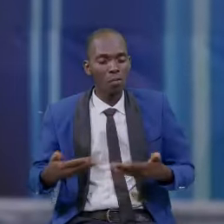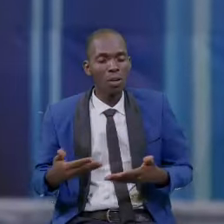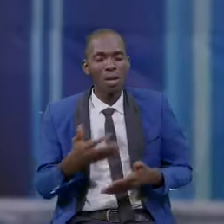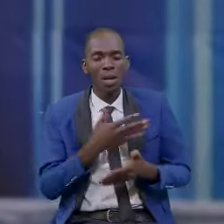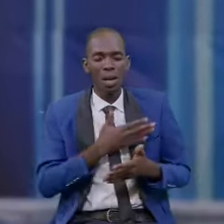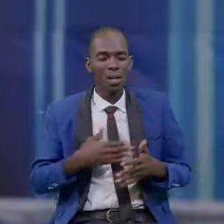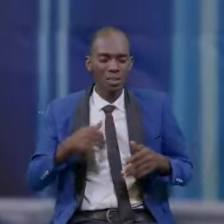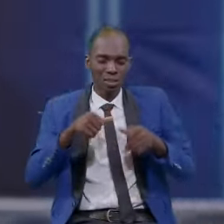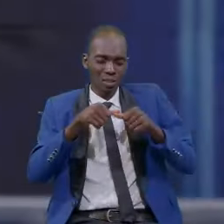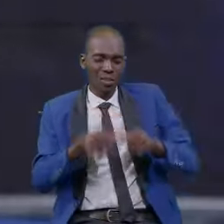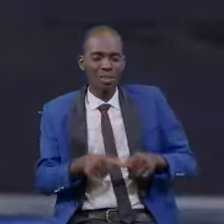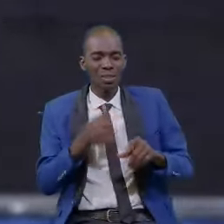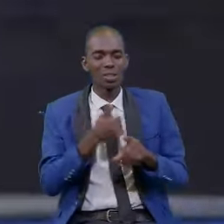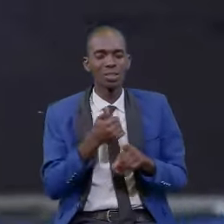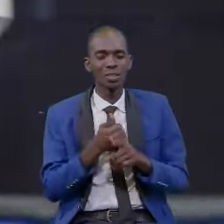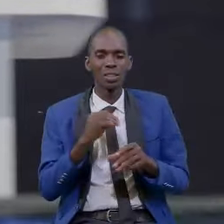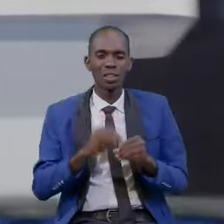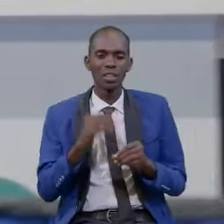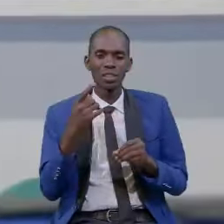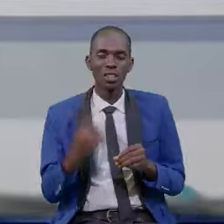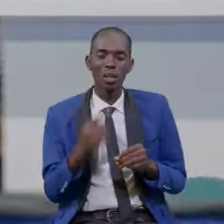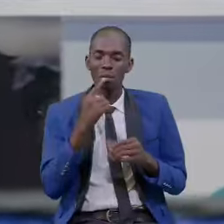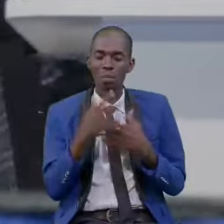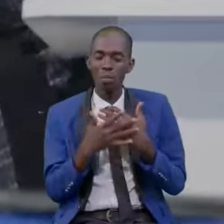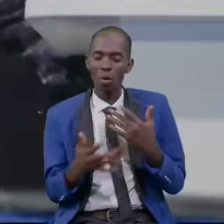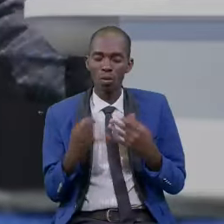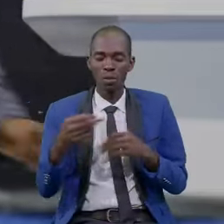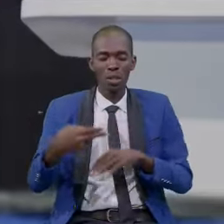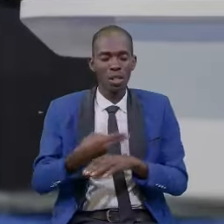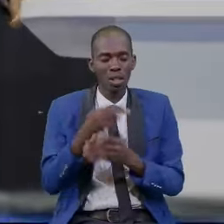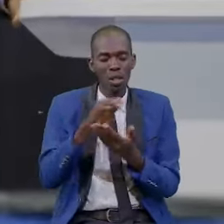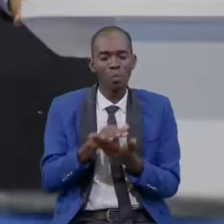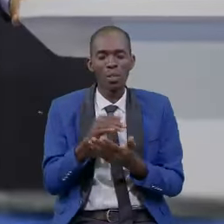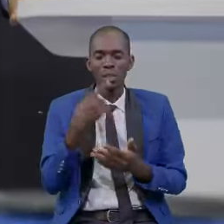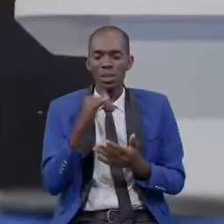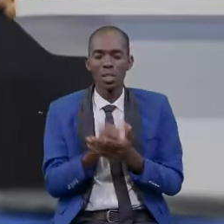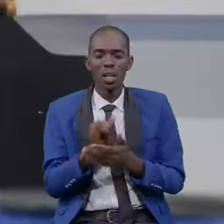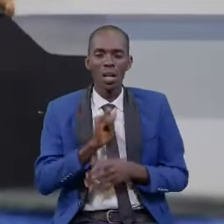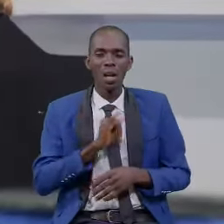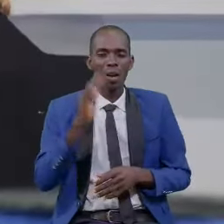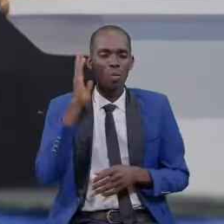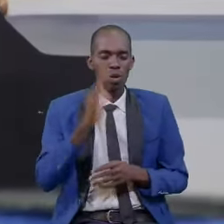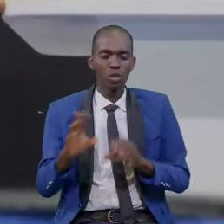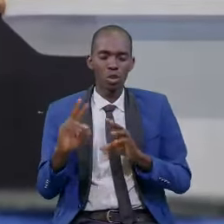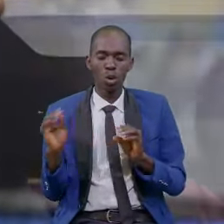of the blood of the Lamb, I will no more do that, then the Lord will forgive